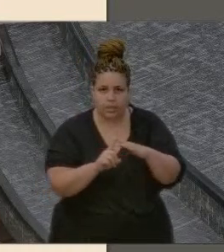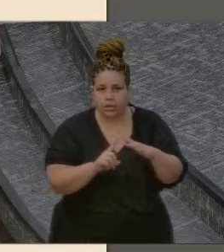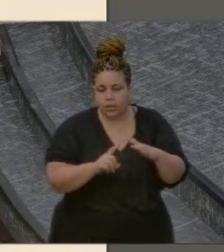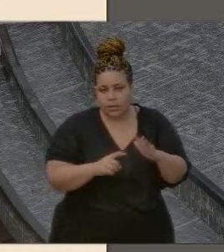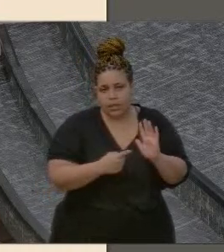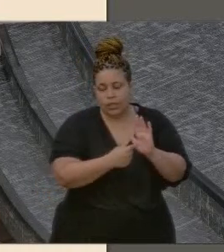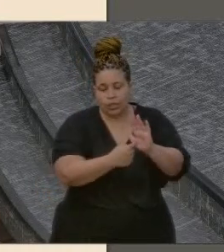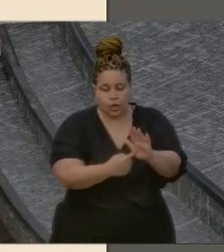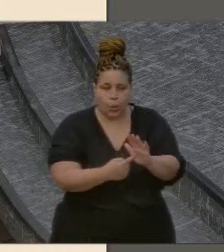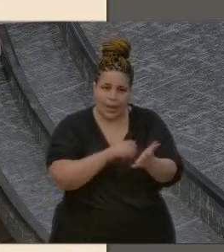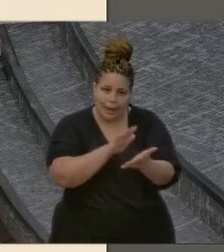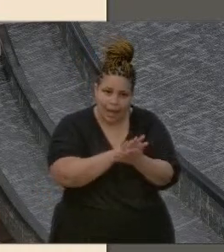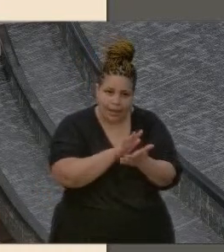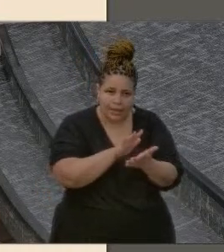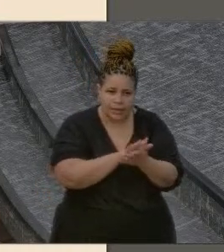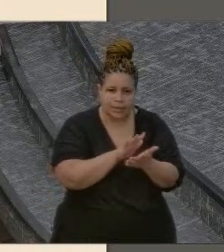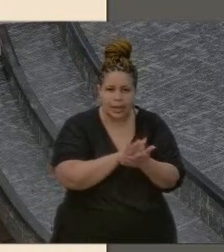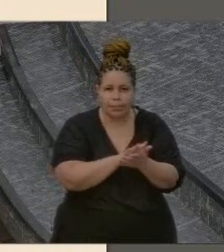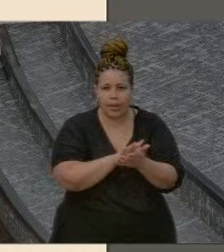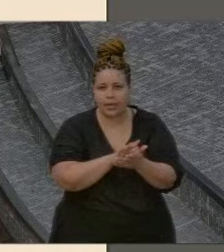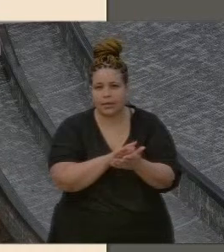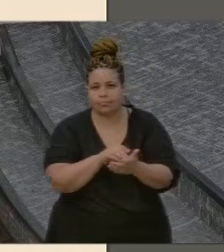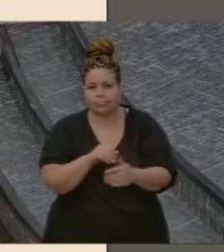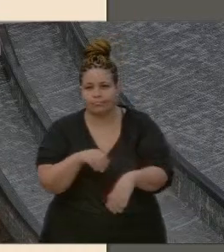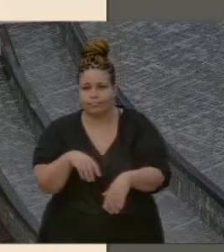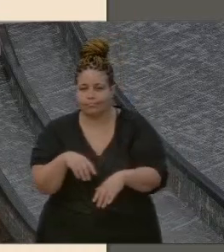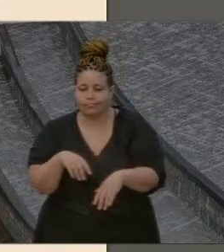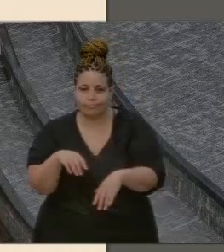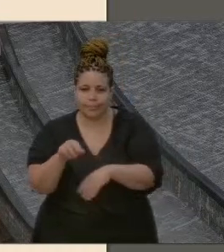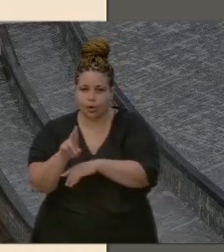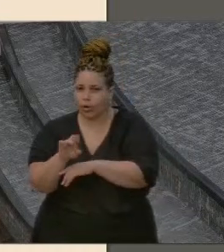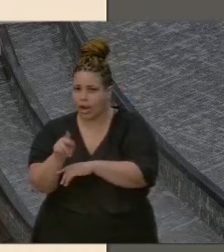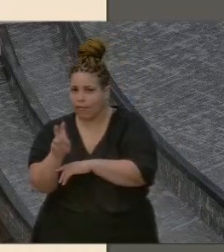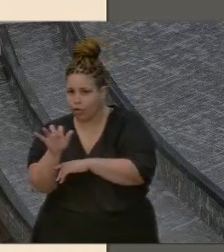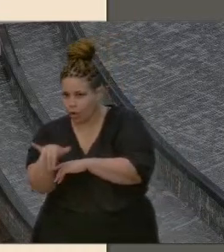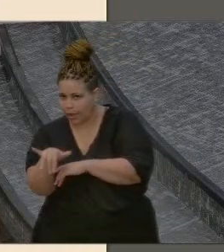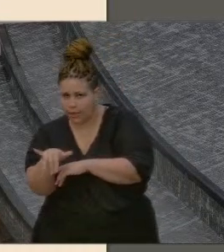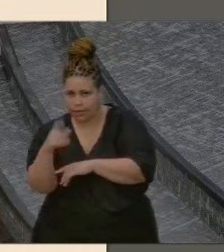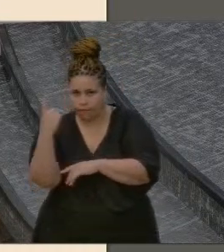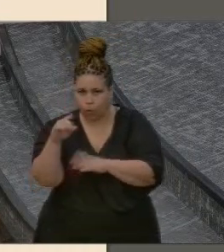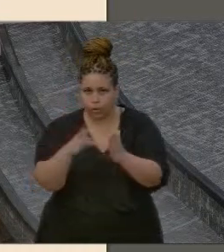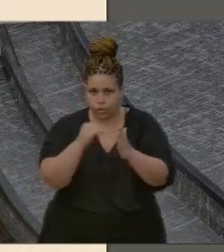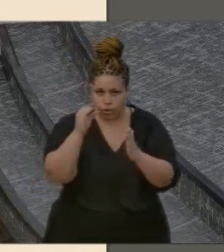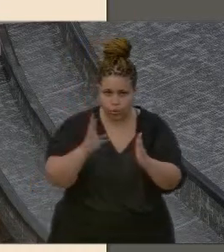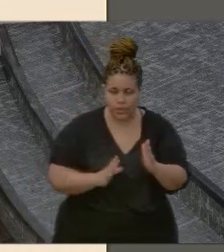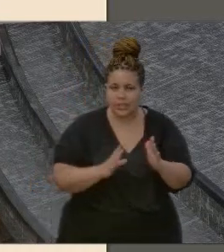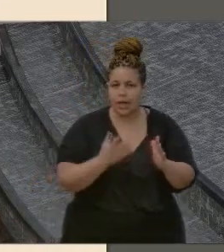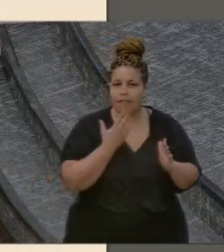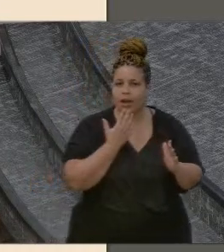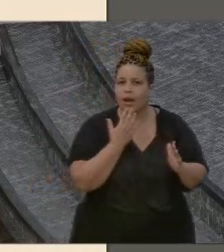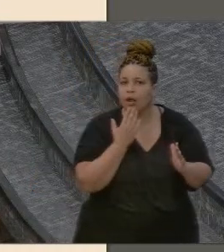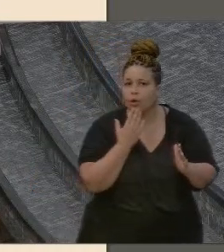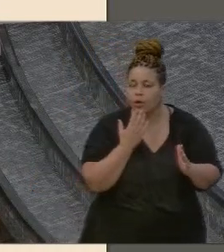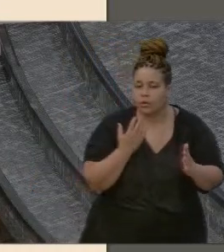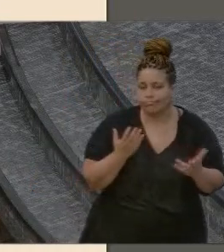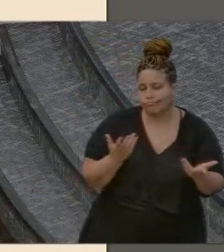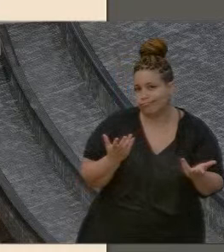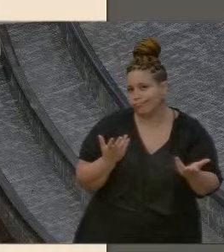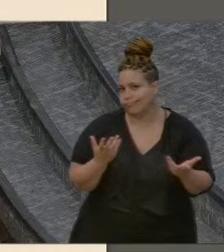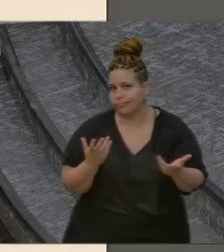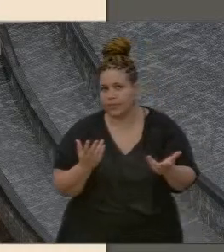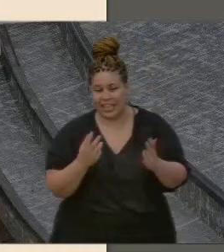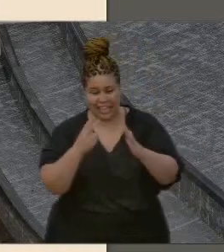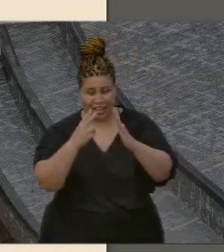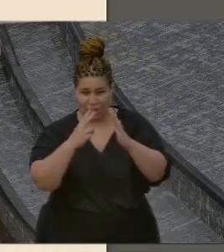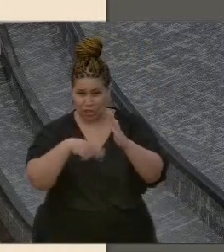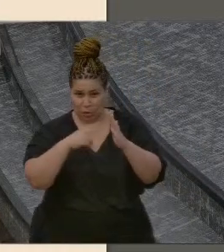more challenging than we thought, especially for students of color. Too many students are reading below